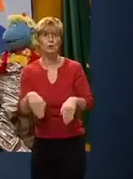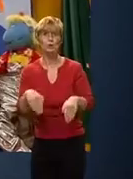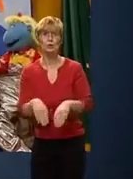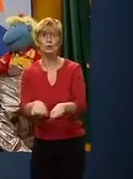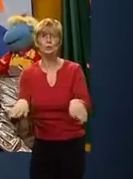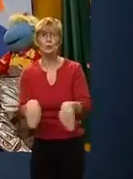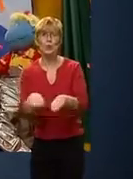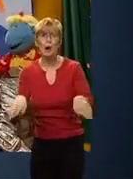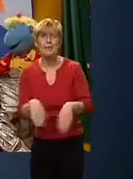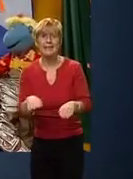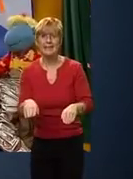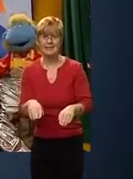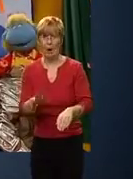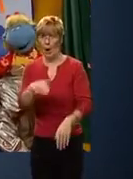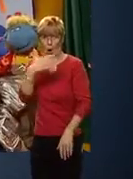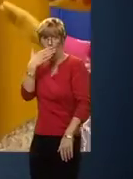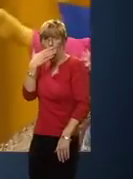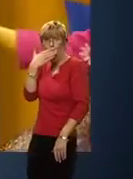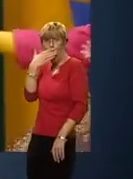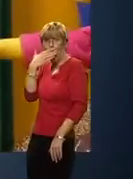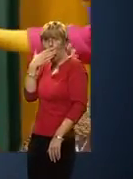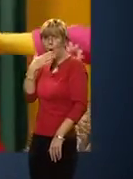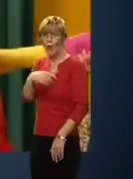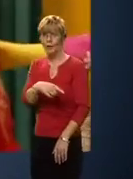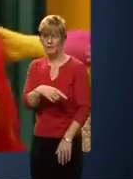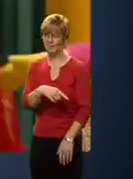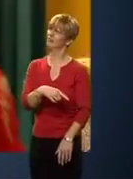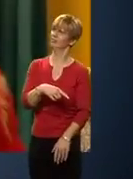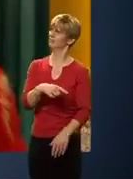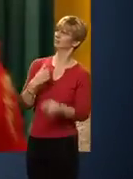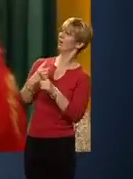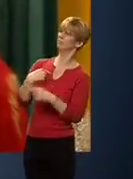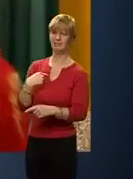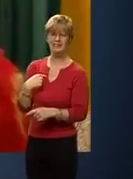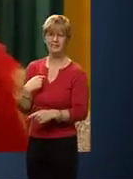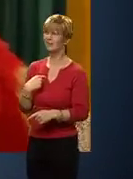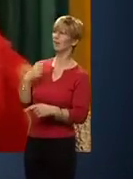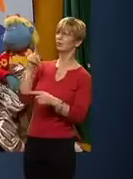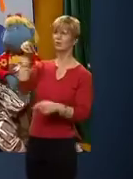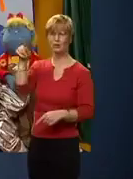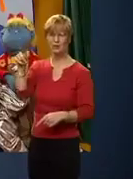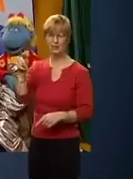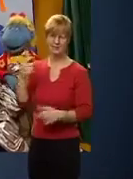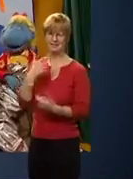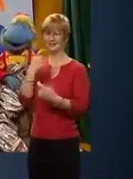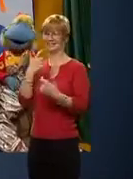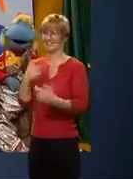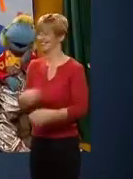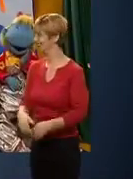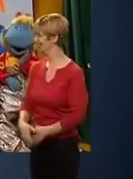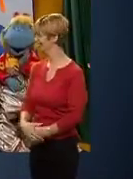Oh, look! Doodles is swimming! Oh. It's your doggy, Pooh.